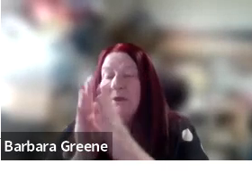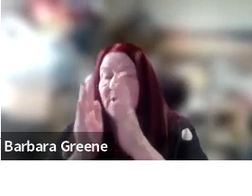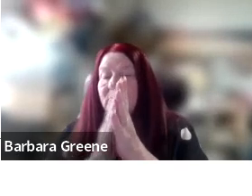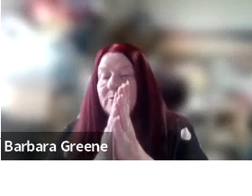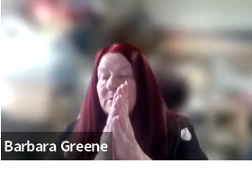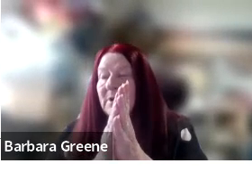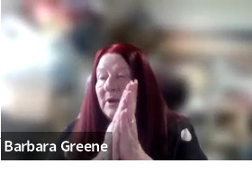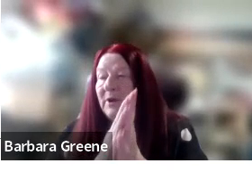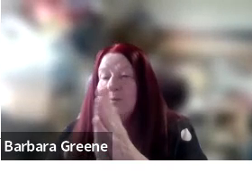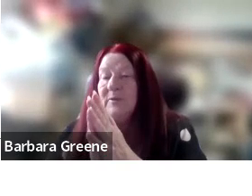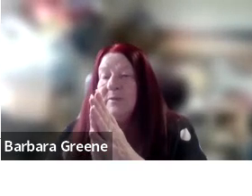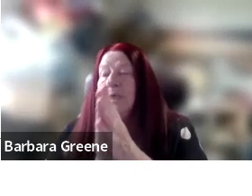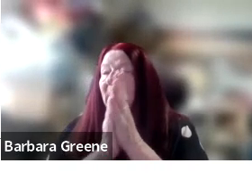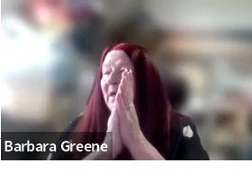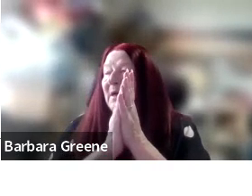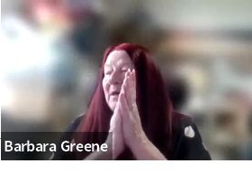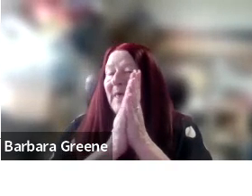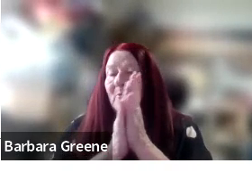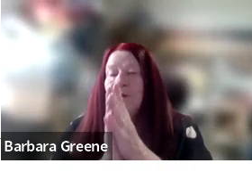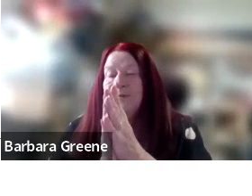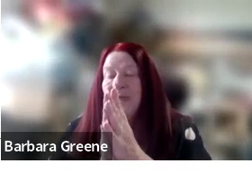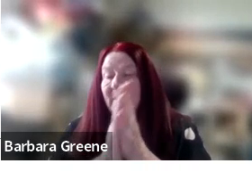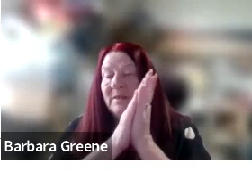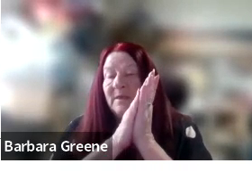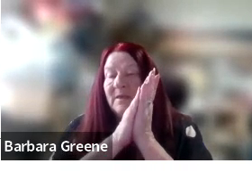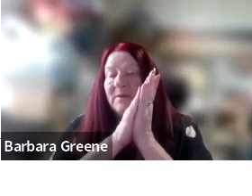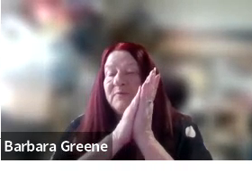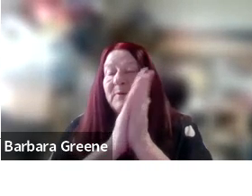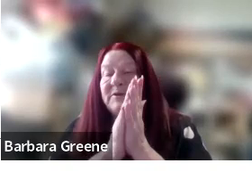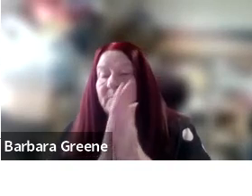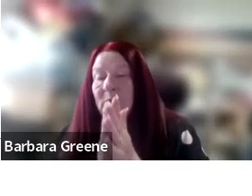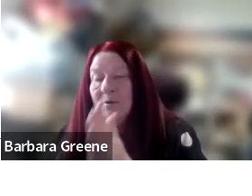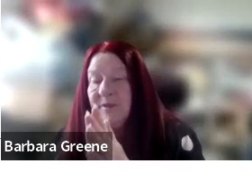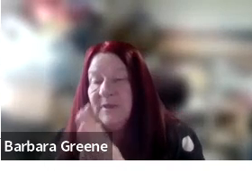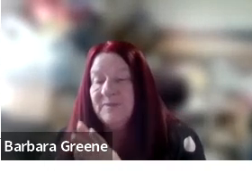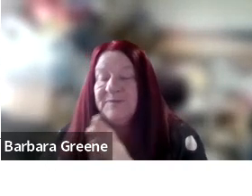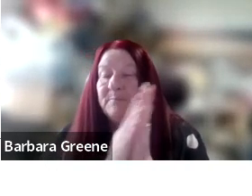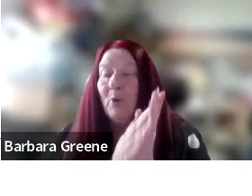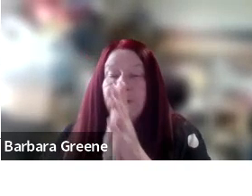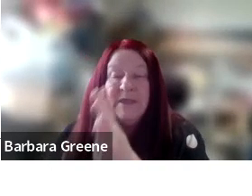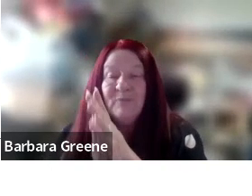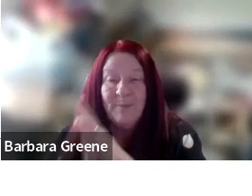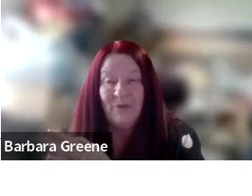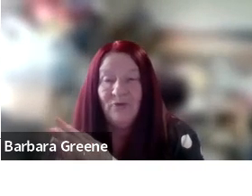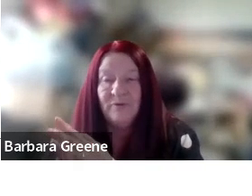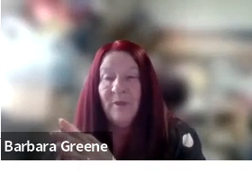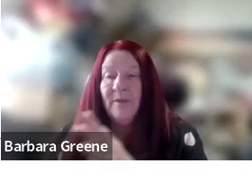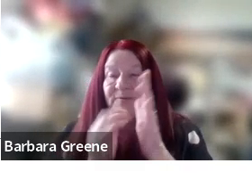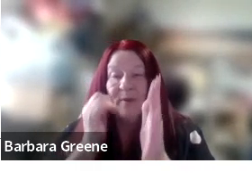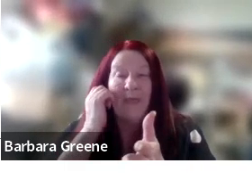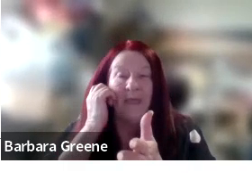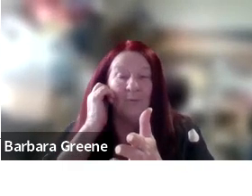kind of an unknown, and that was that it was very difficult to get supporting